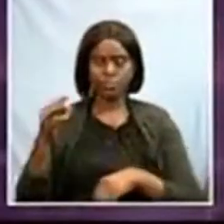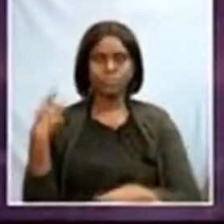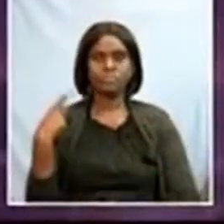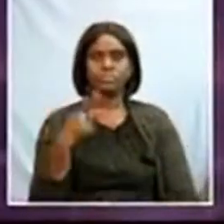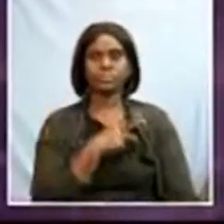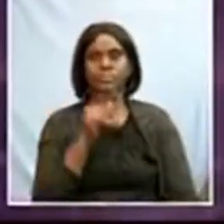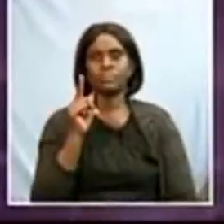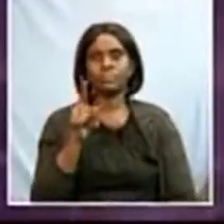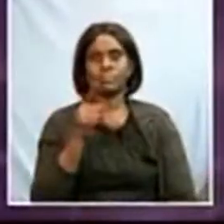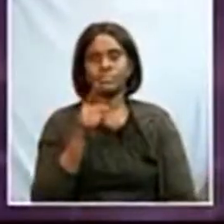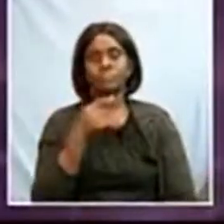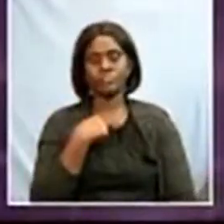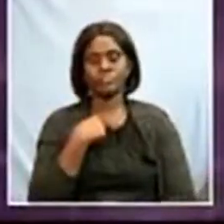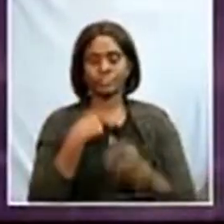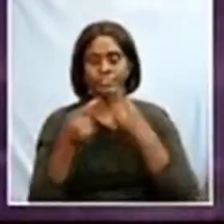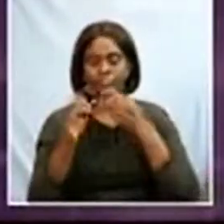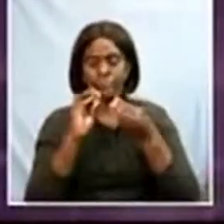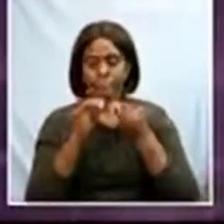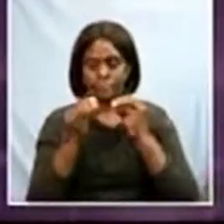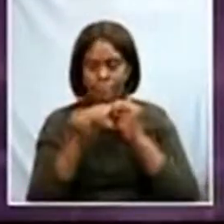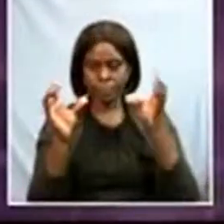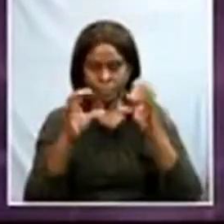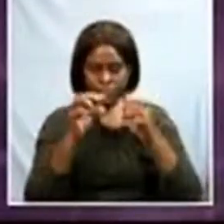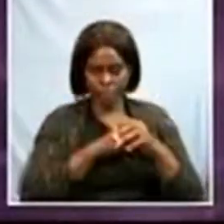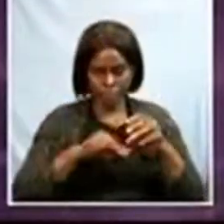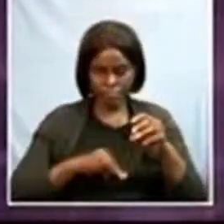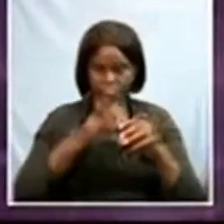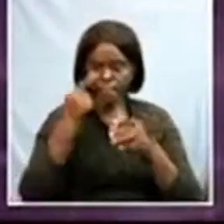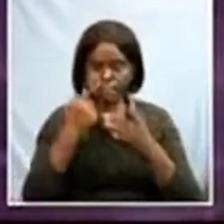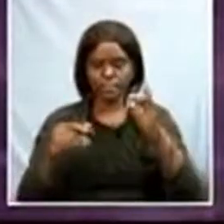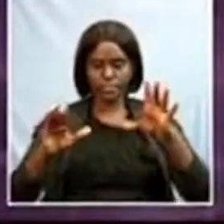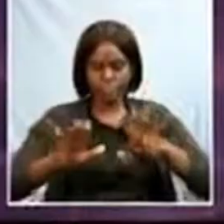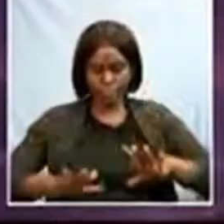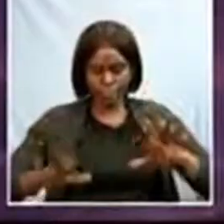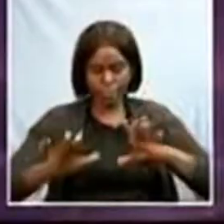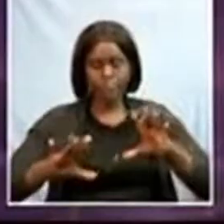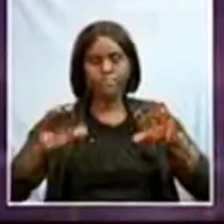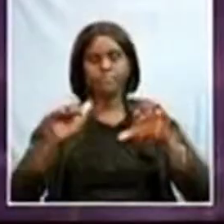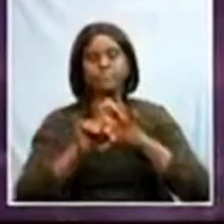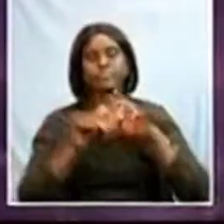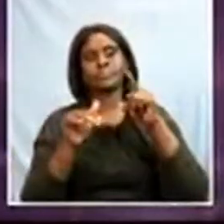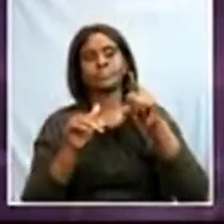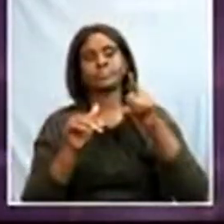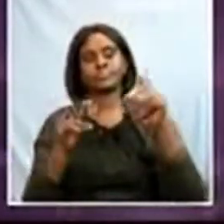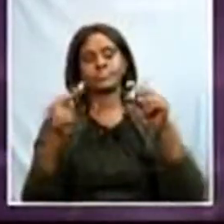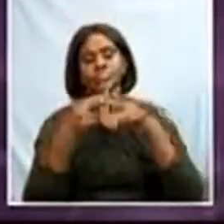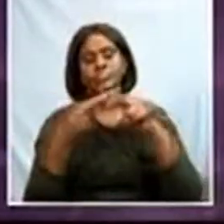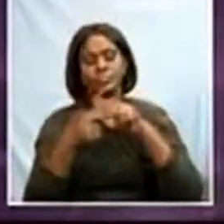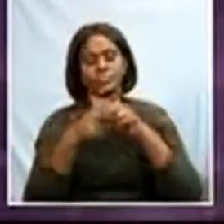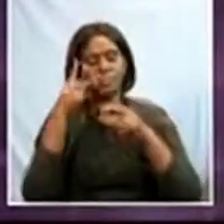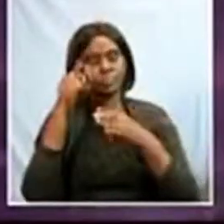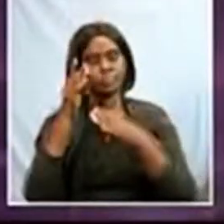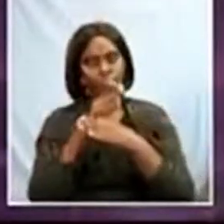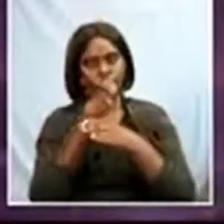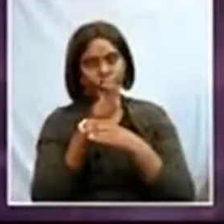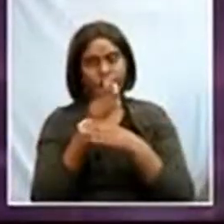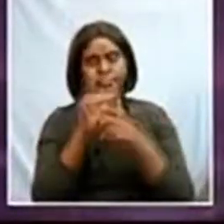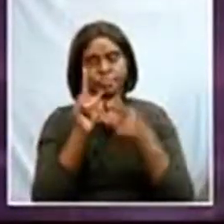Parliament, should I say, the number of committee members should be present in the room for business to